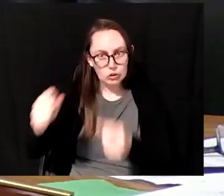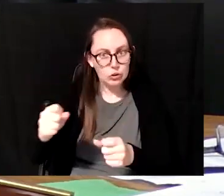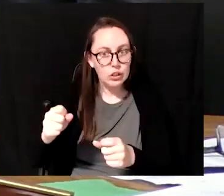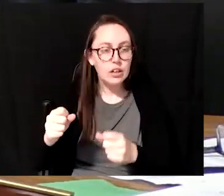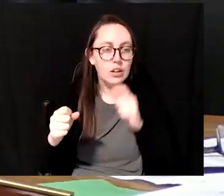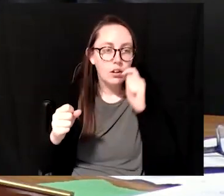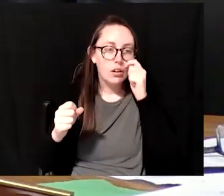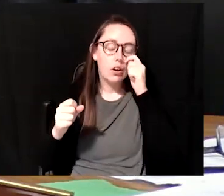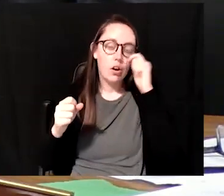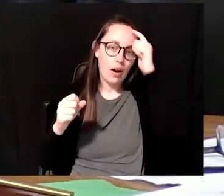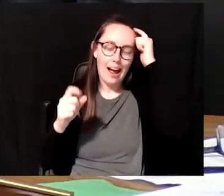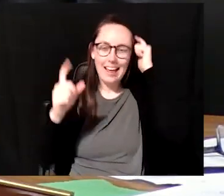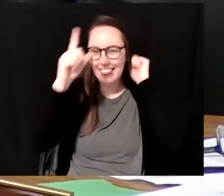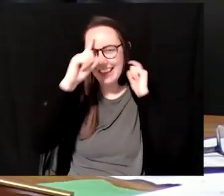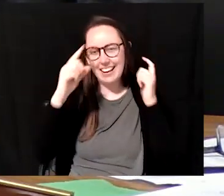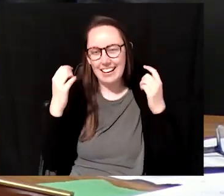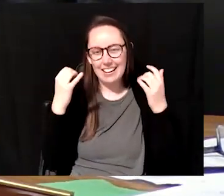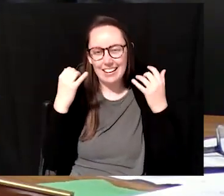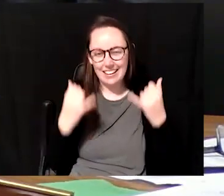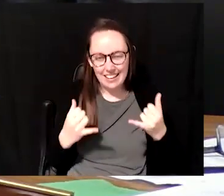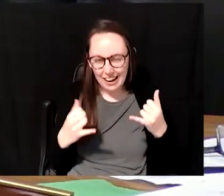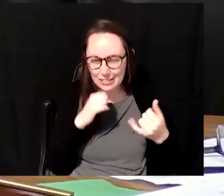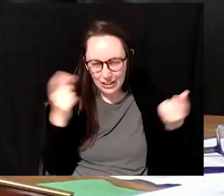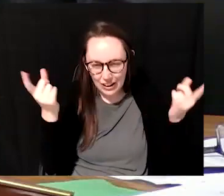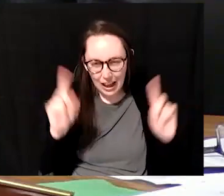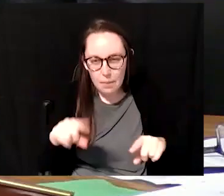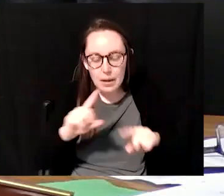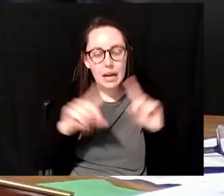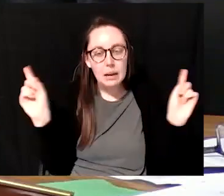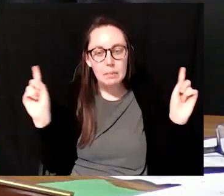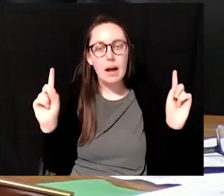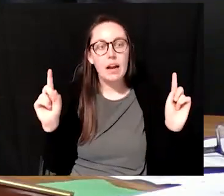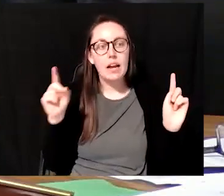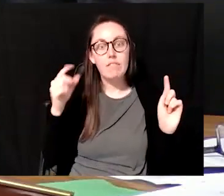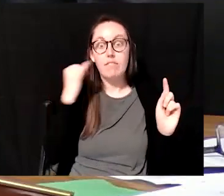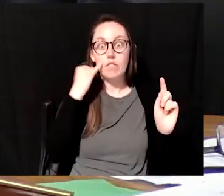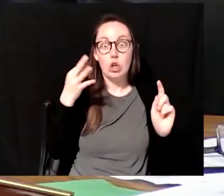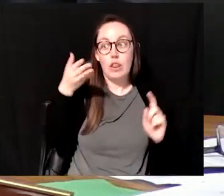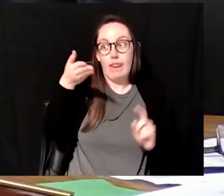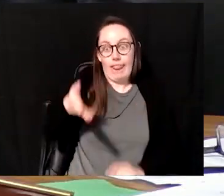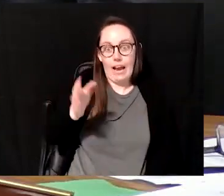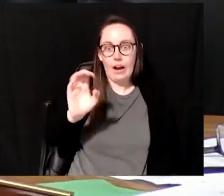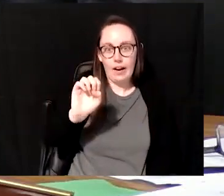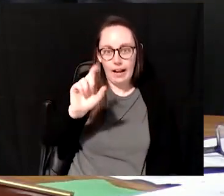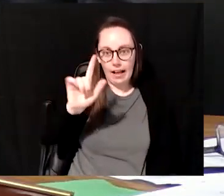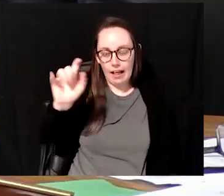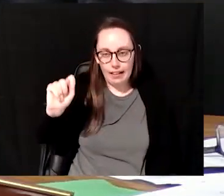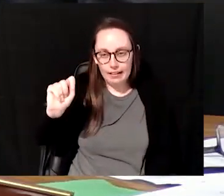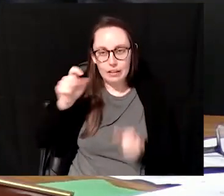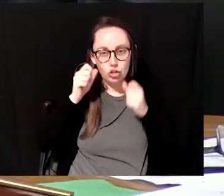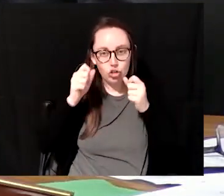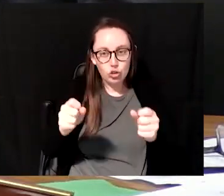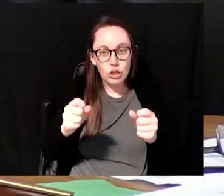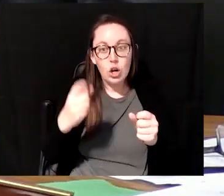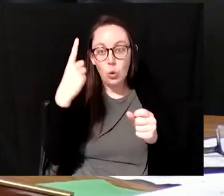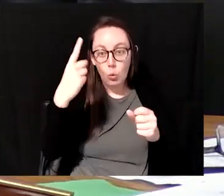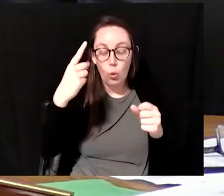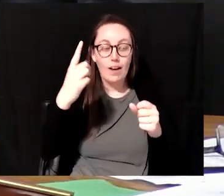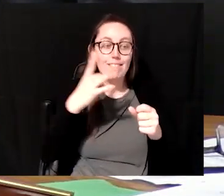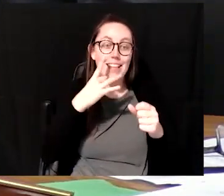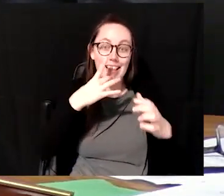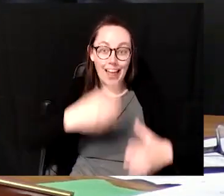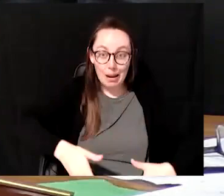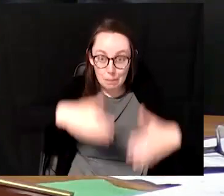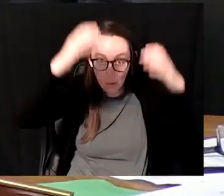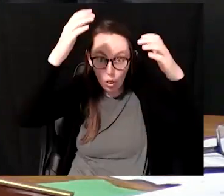see it if you're on Elliott Street one of the light poles has a a thing painted on it um